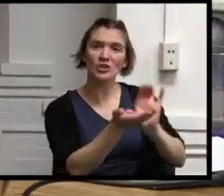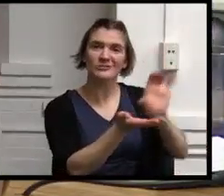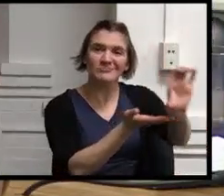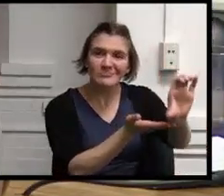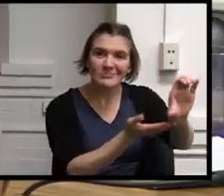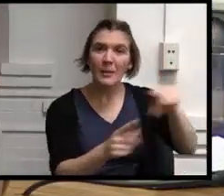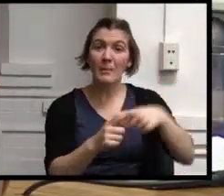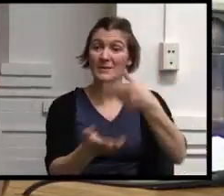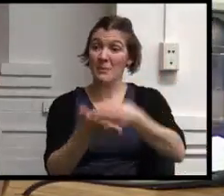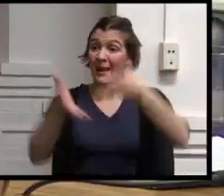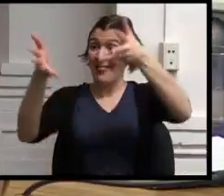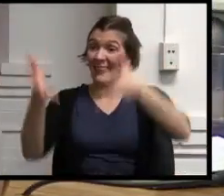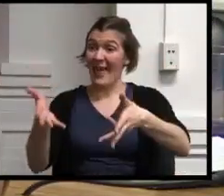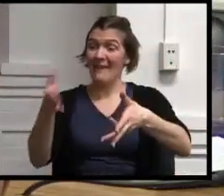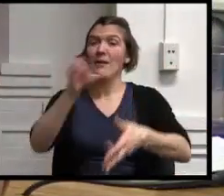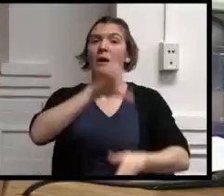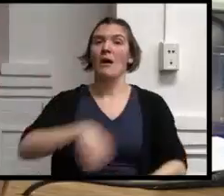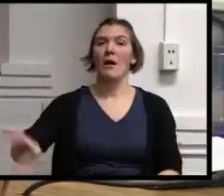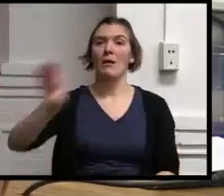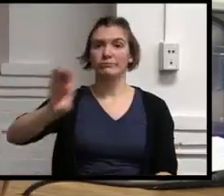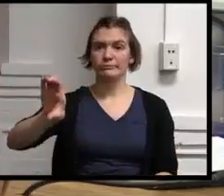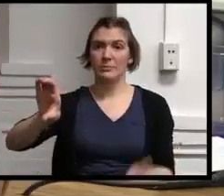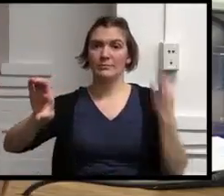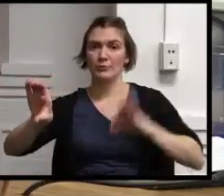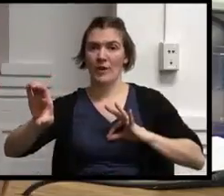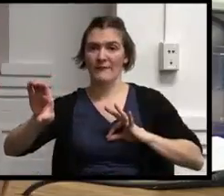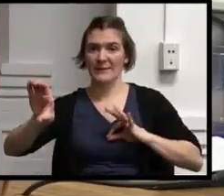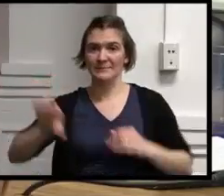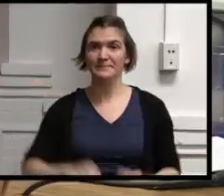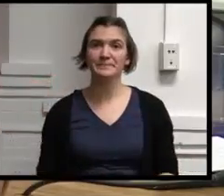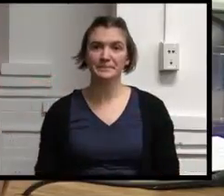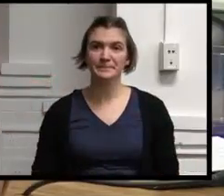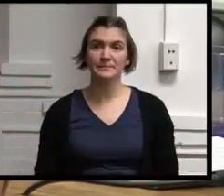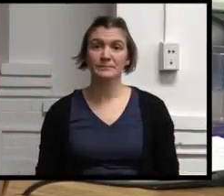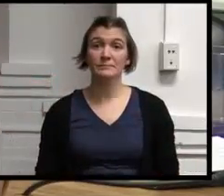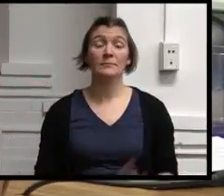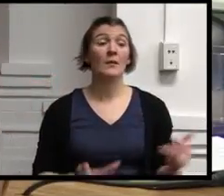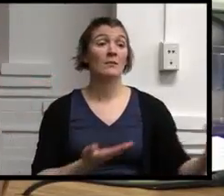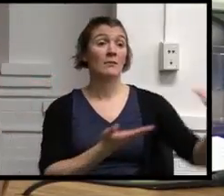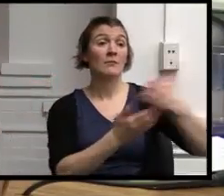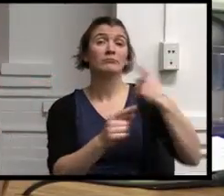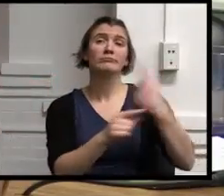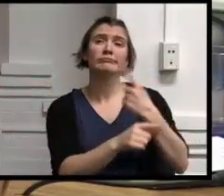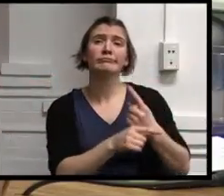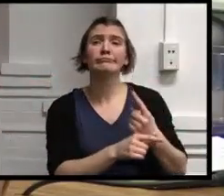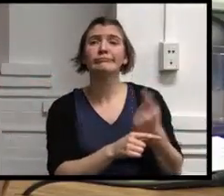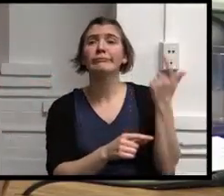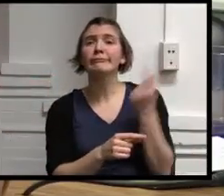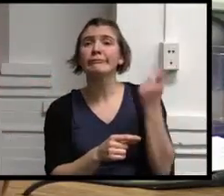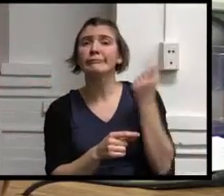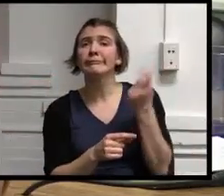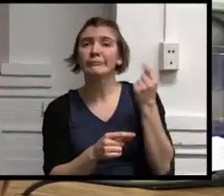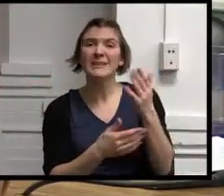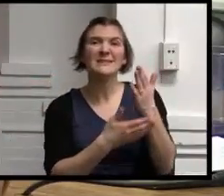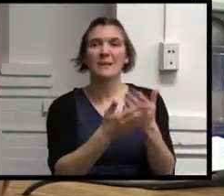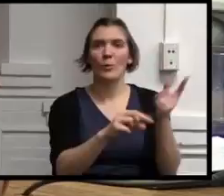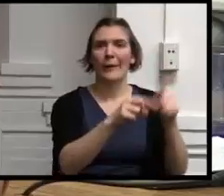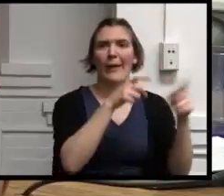fund balance as a revenue. So the revenues that are sort of outside of the town's